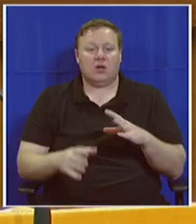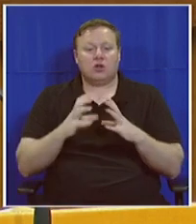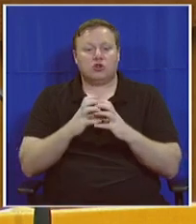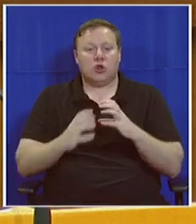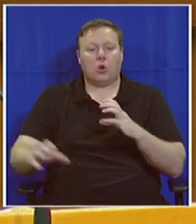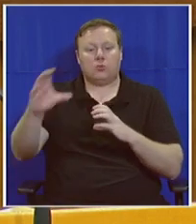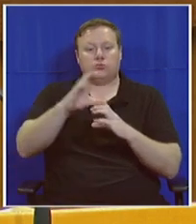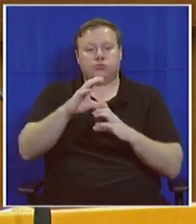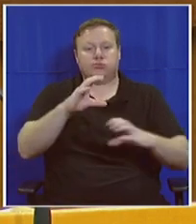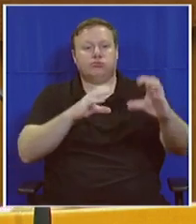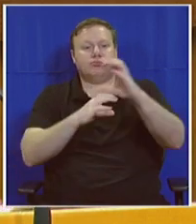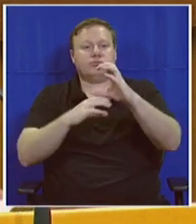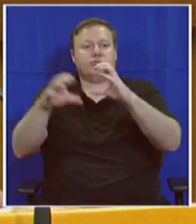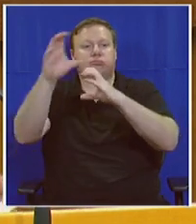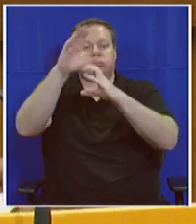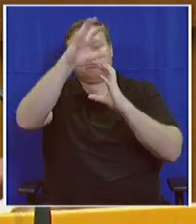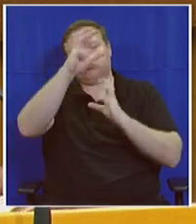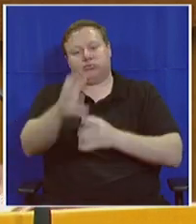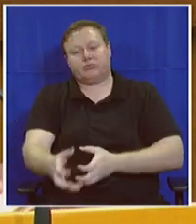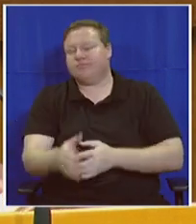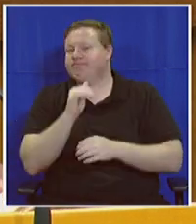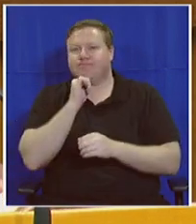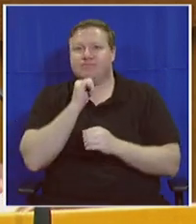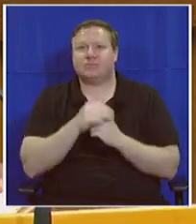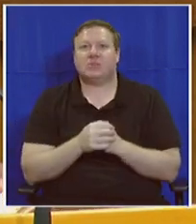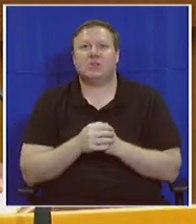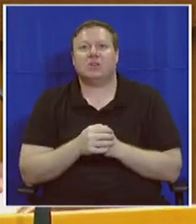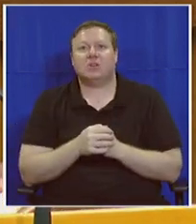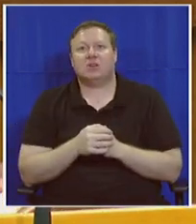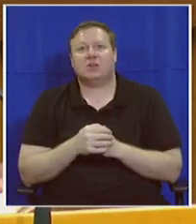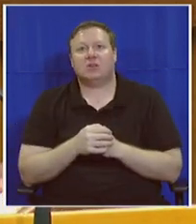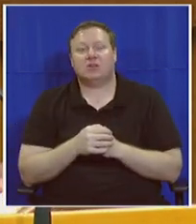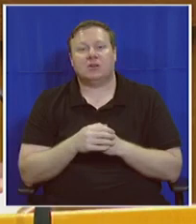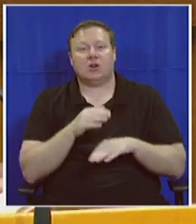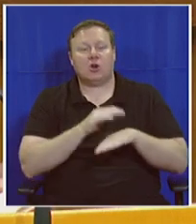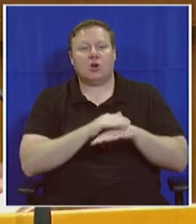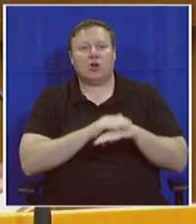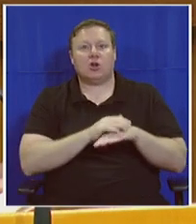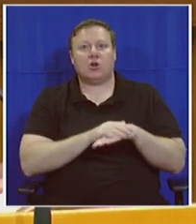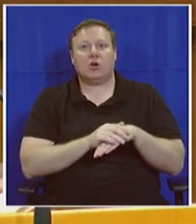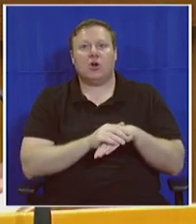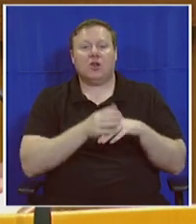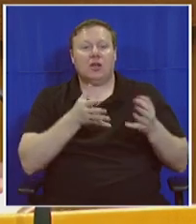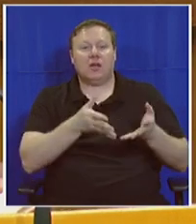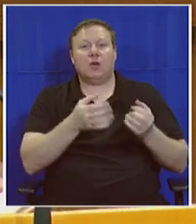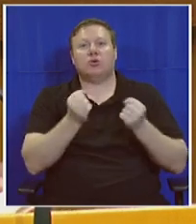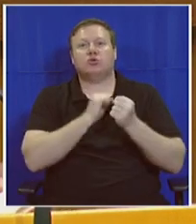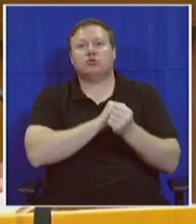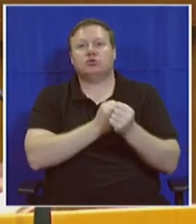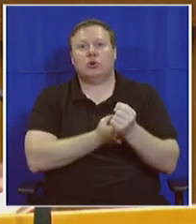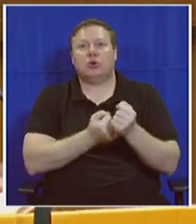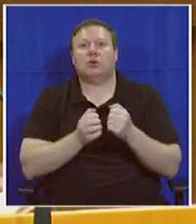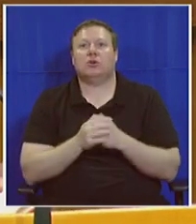that shall not be thrown down. Akho litye eliyawusiya liphezu kwelinye elingayokuchithwa. So all of